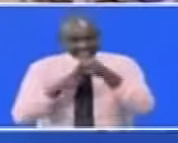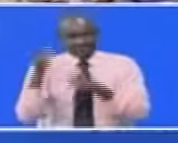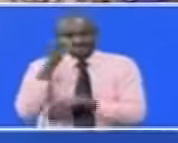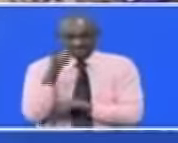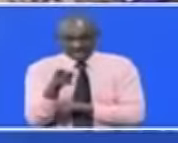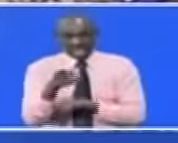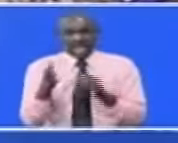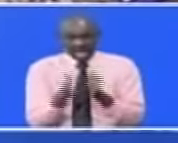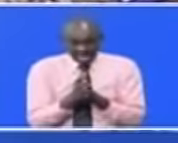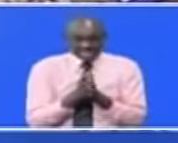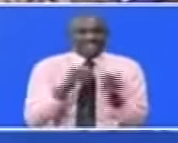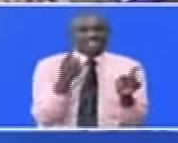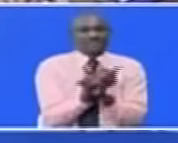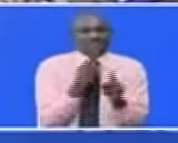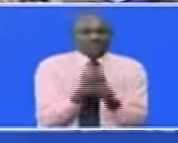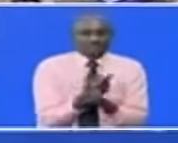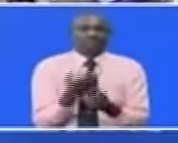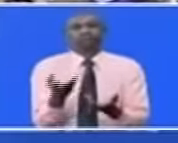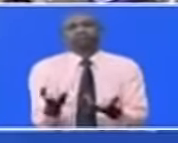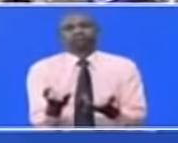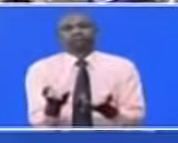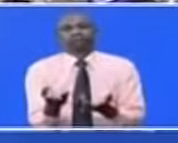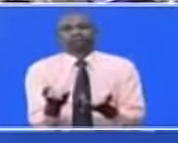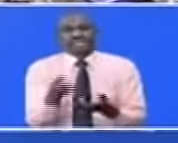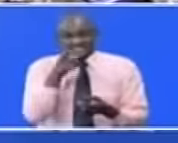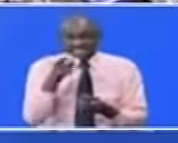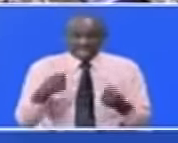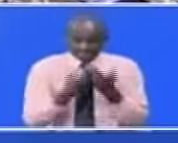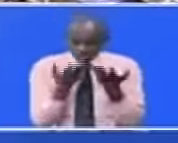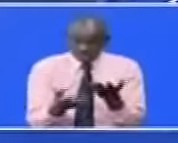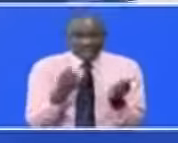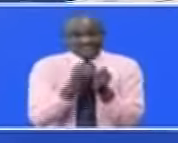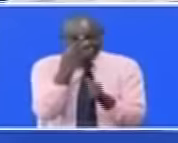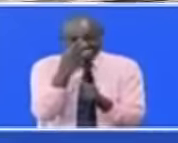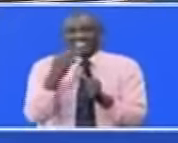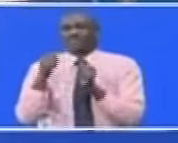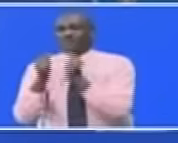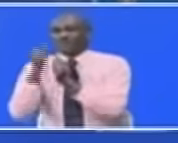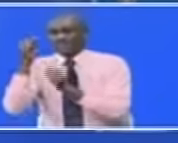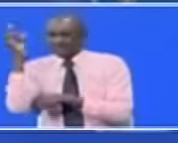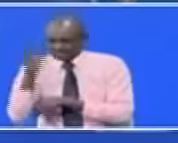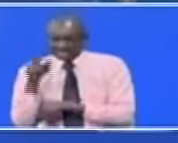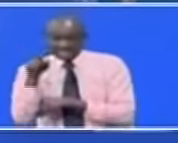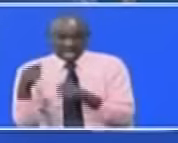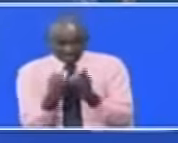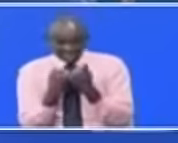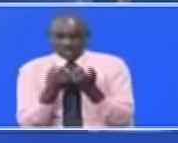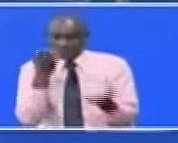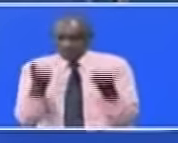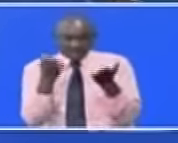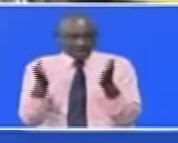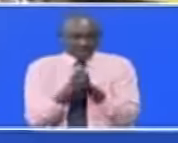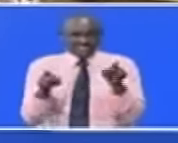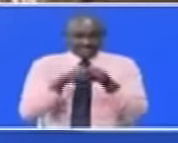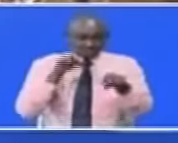tobacco and narcotics index. The two indices further registered at 13 and 15% growth respectively compared to a similar